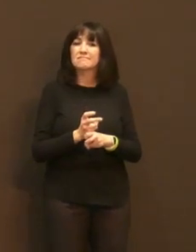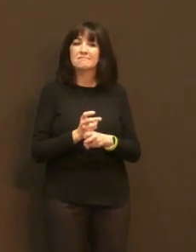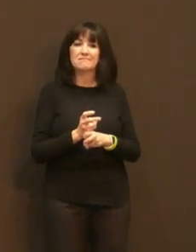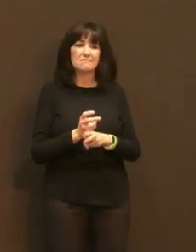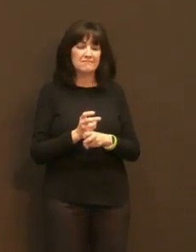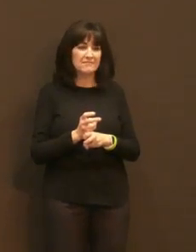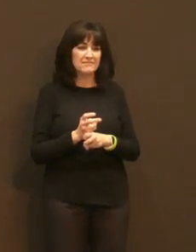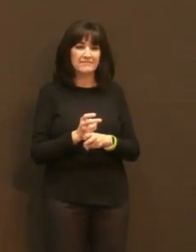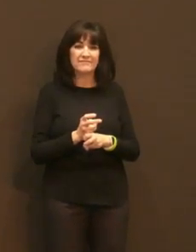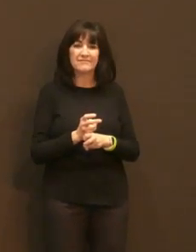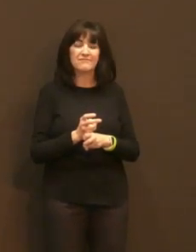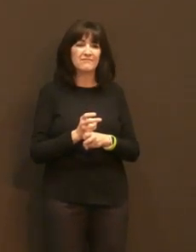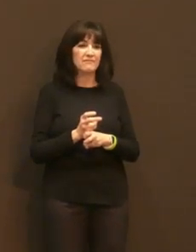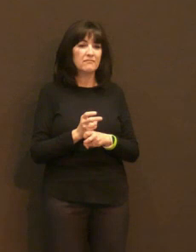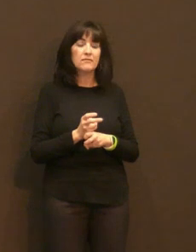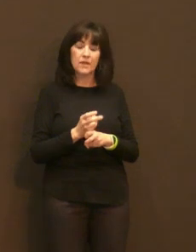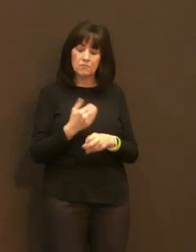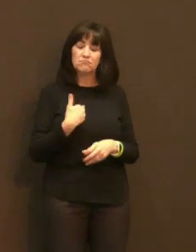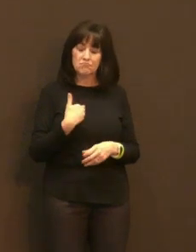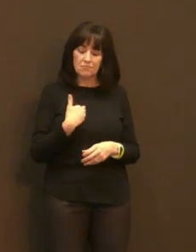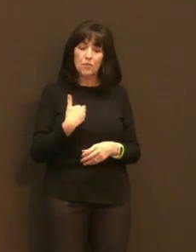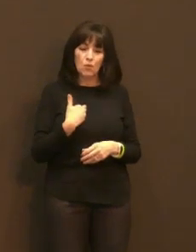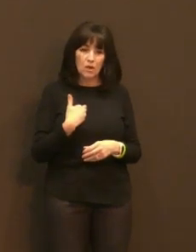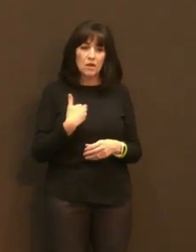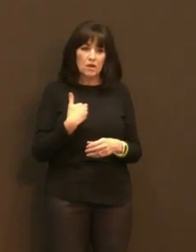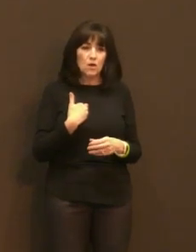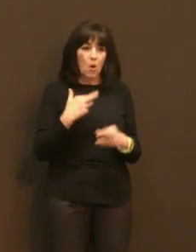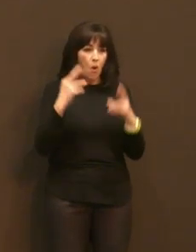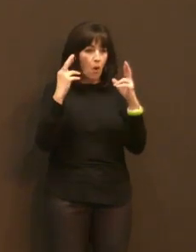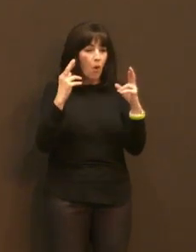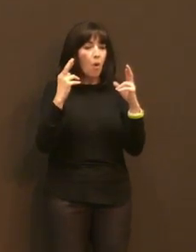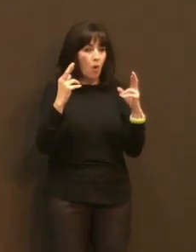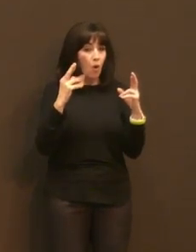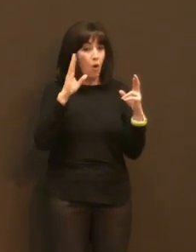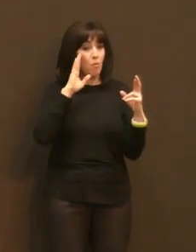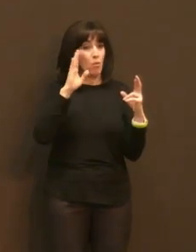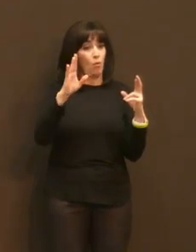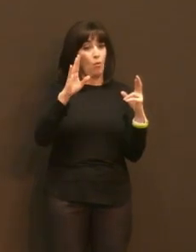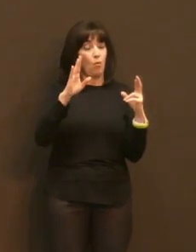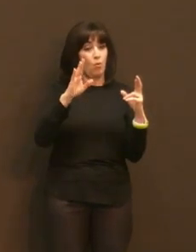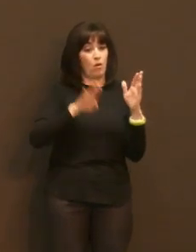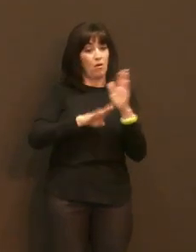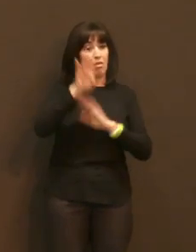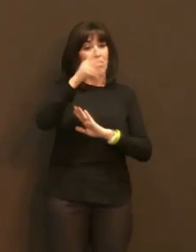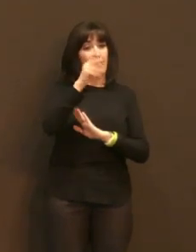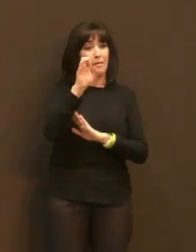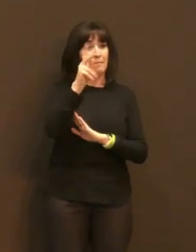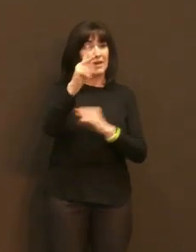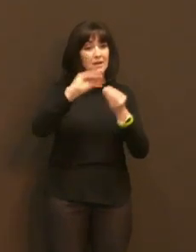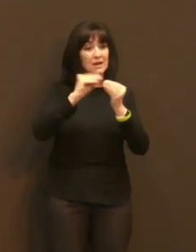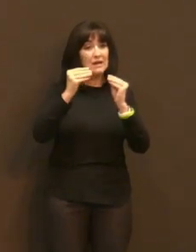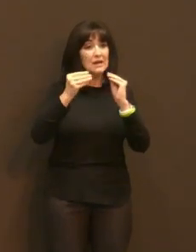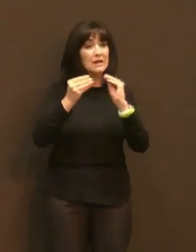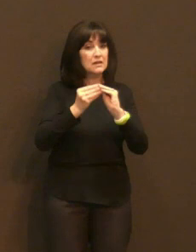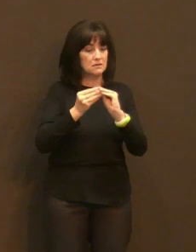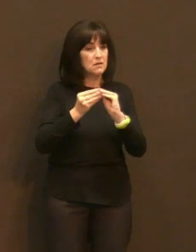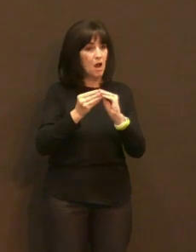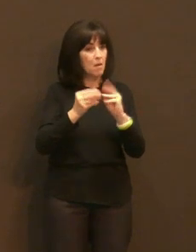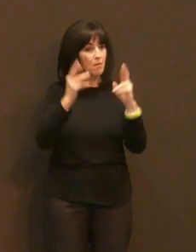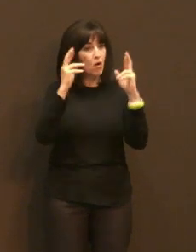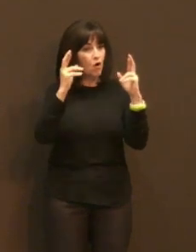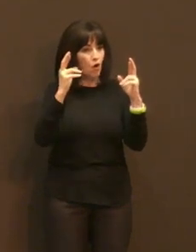get to the flattening out of this and the peak faster, as long as people observe